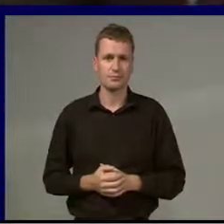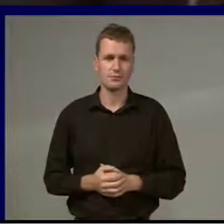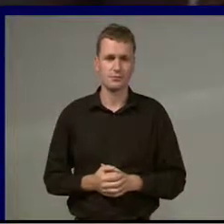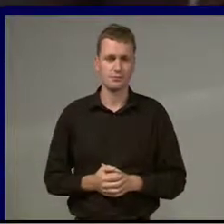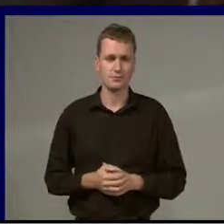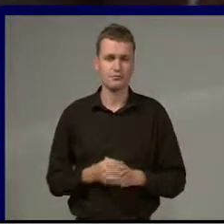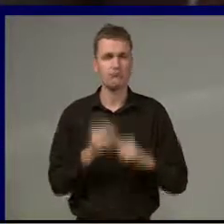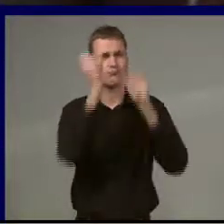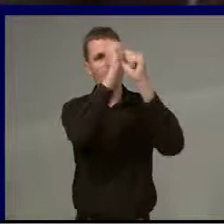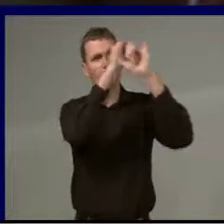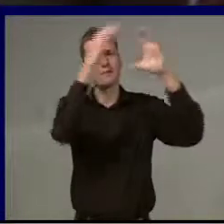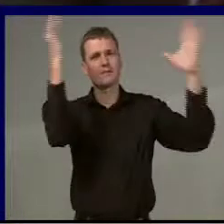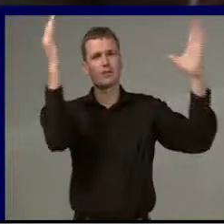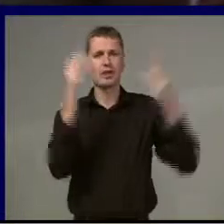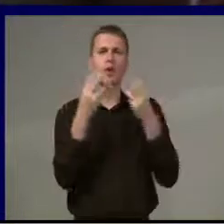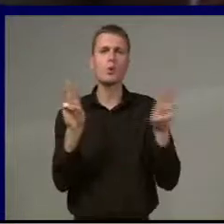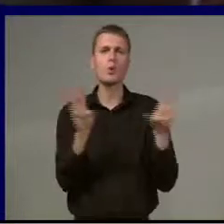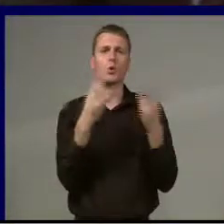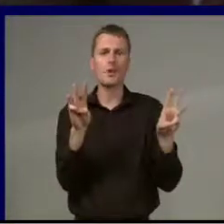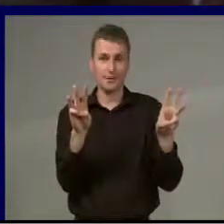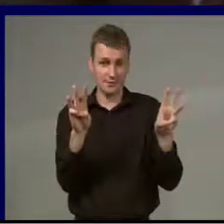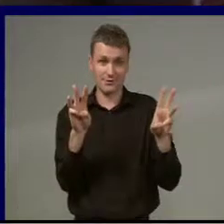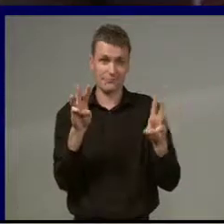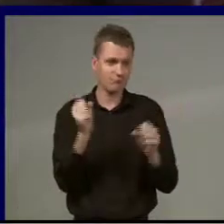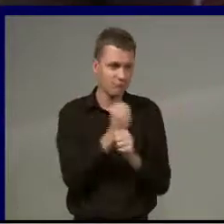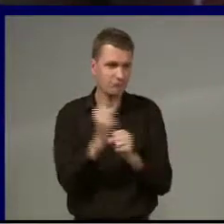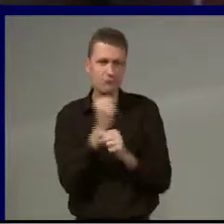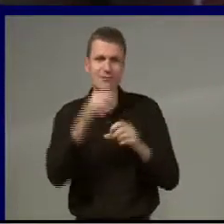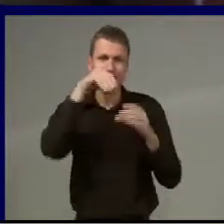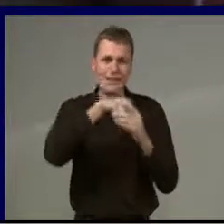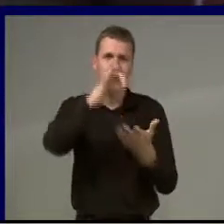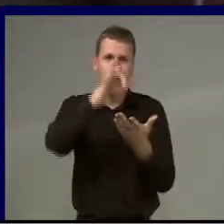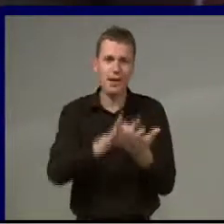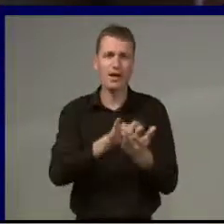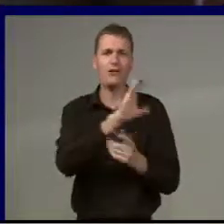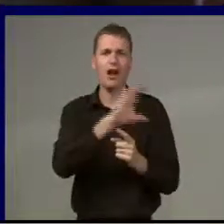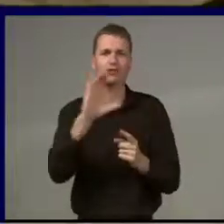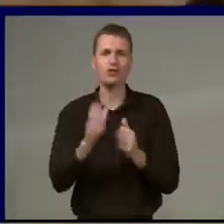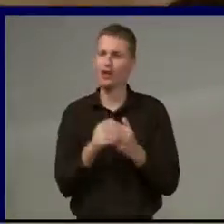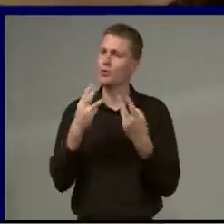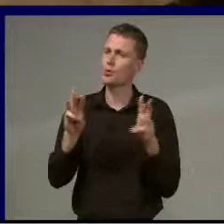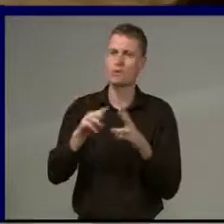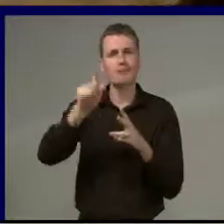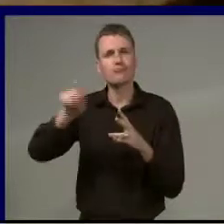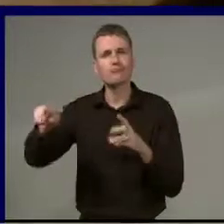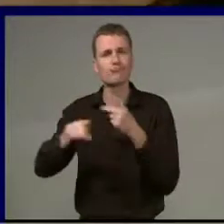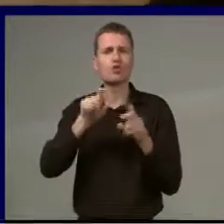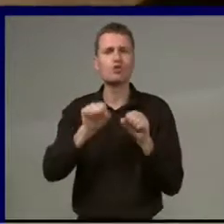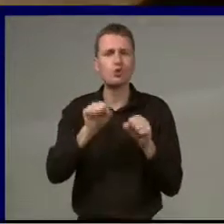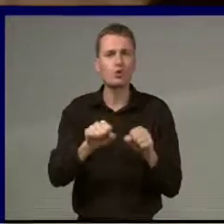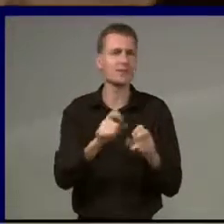The vision of having music made in this space, in the heart of Christchurch, with our musicians, our students and our staff working